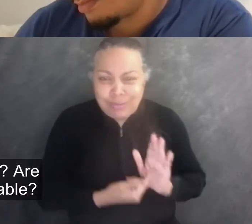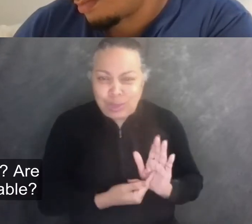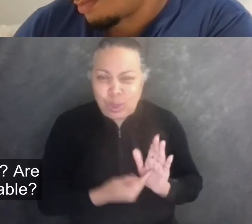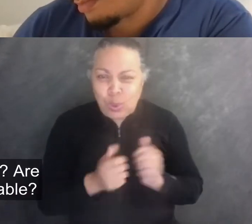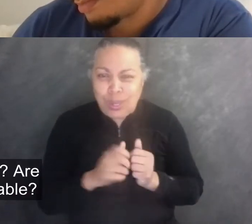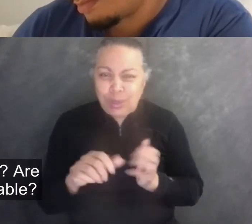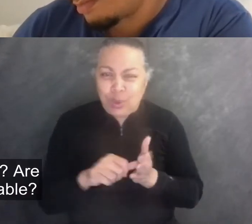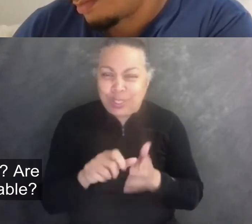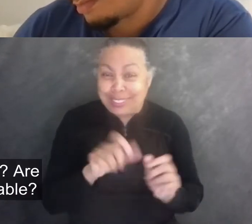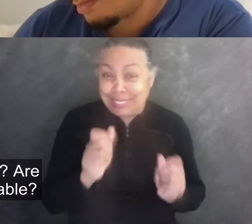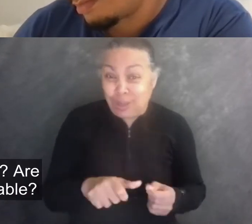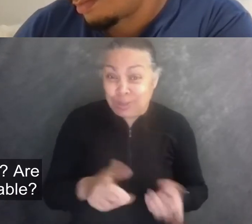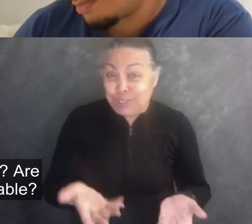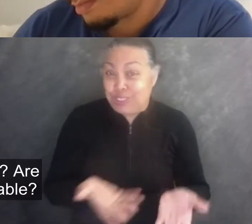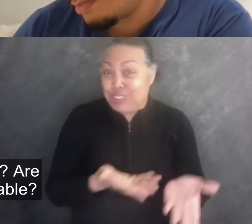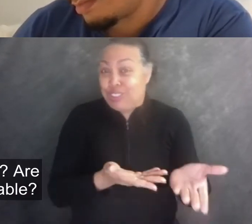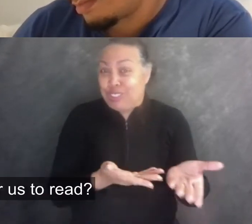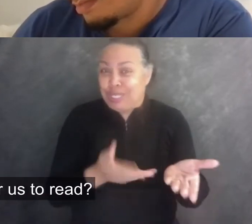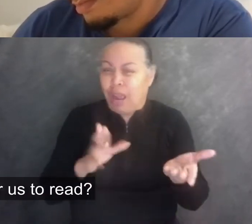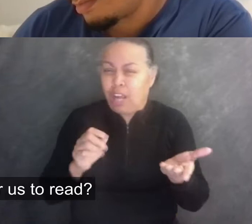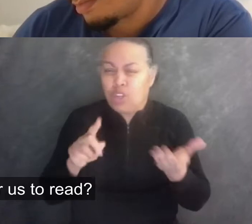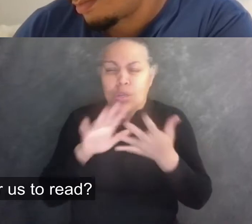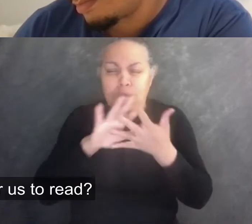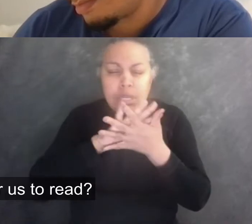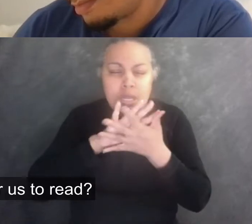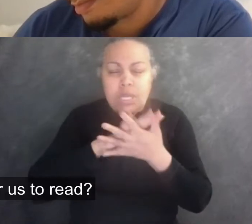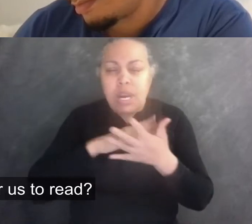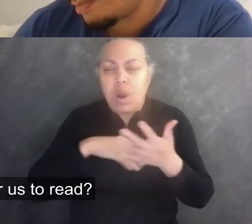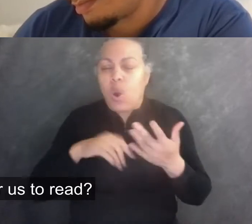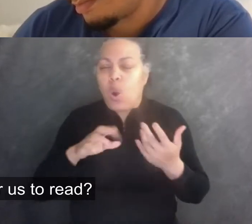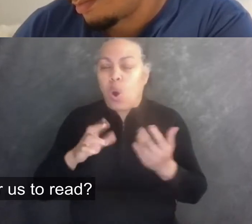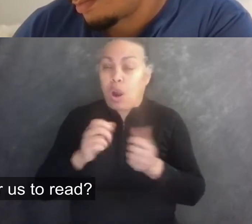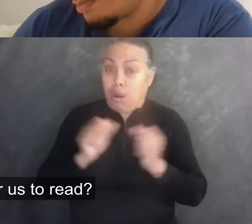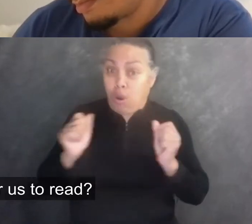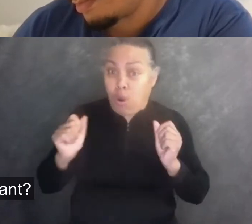signifying? Are you being inscrutable? Are you an open book for us